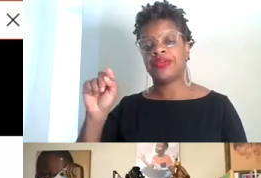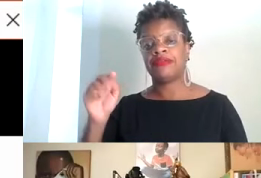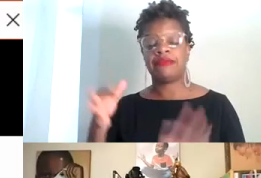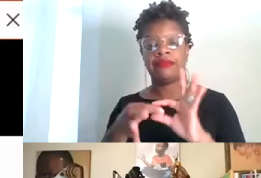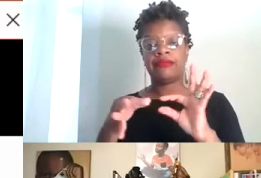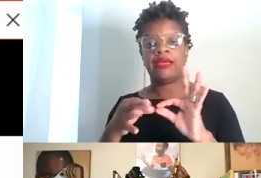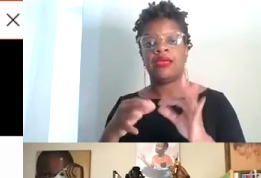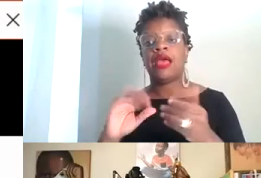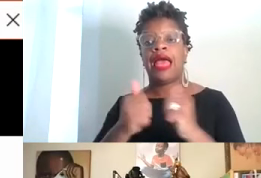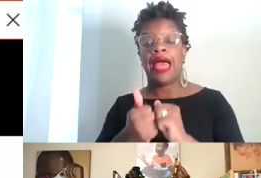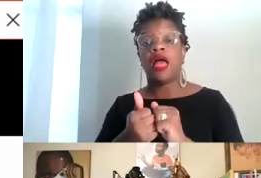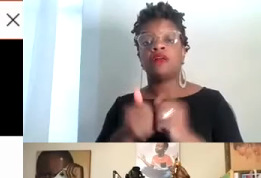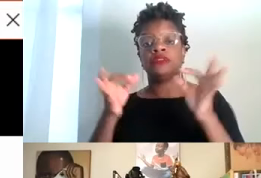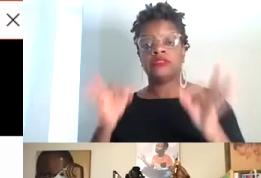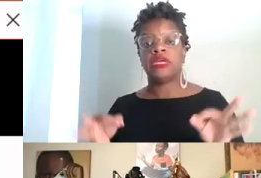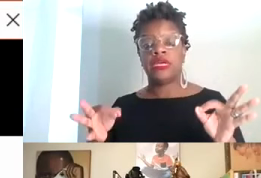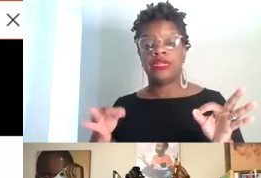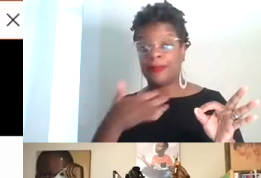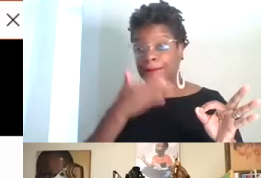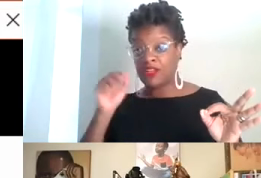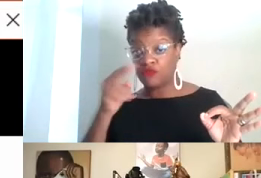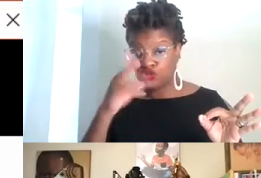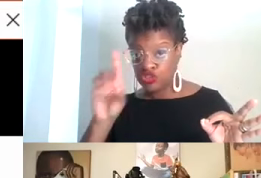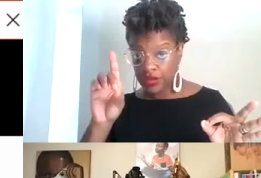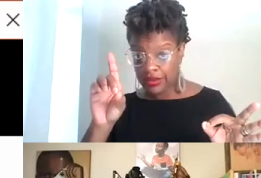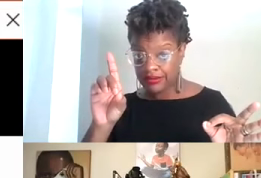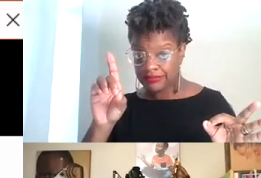being made are not really necessarily